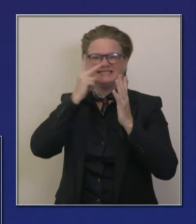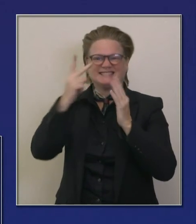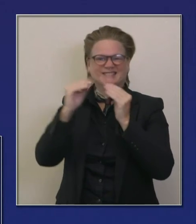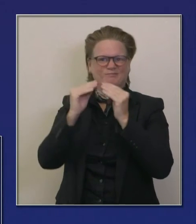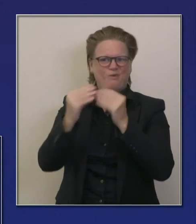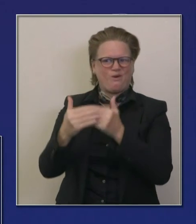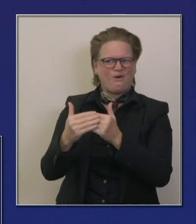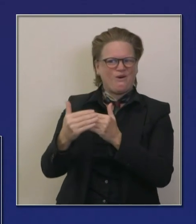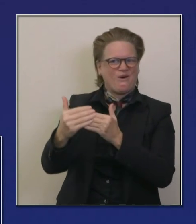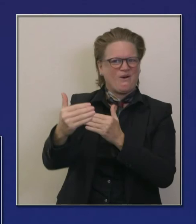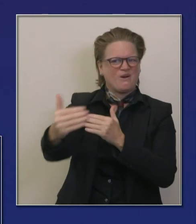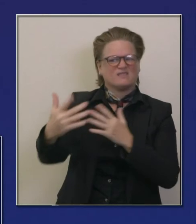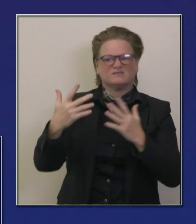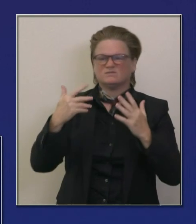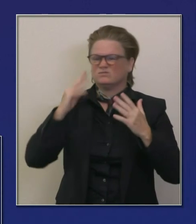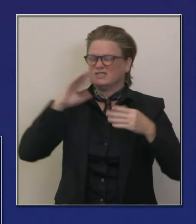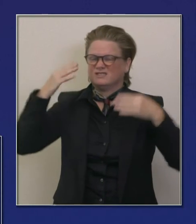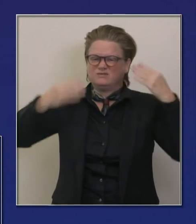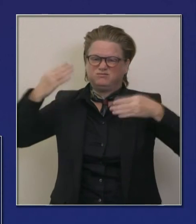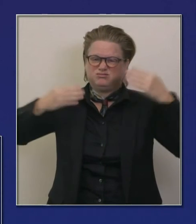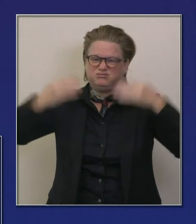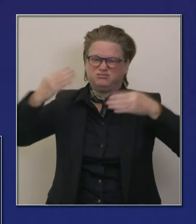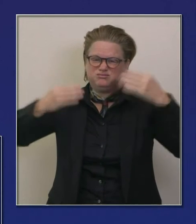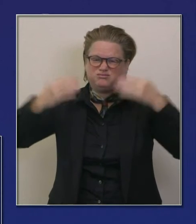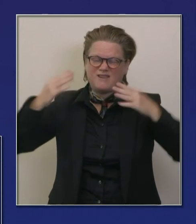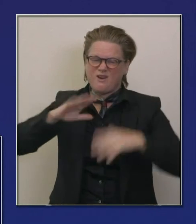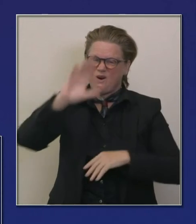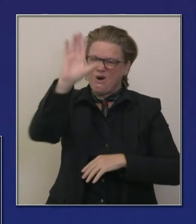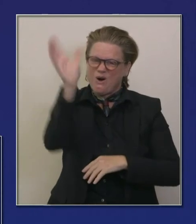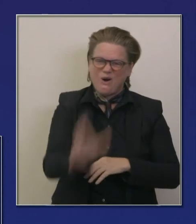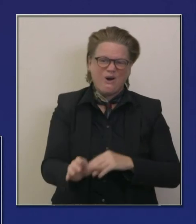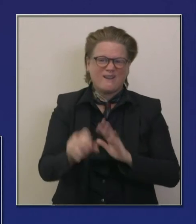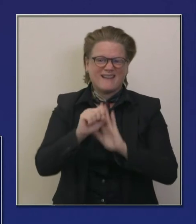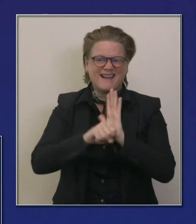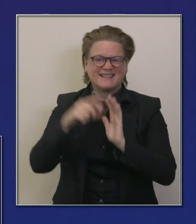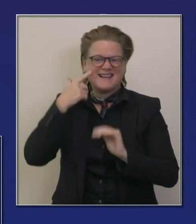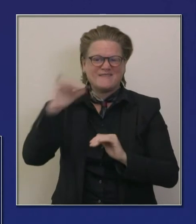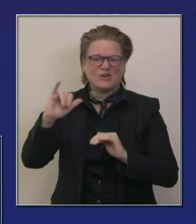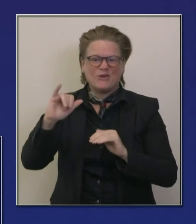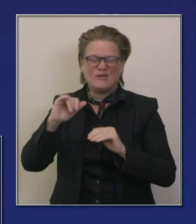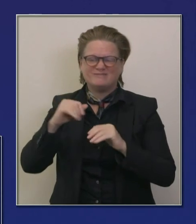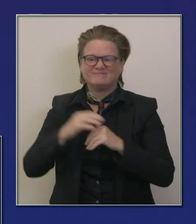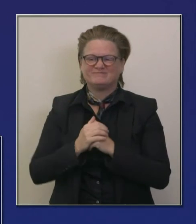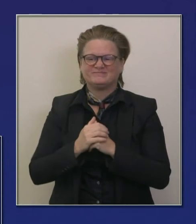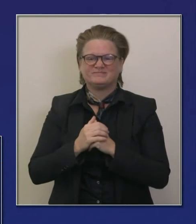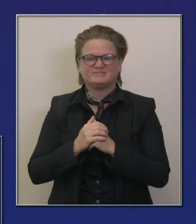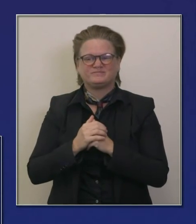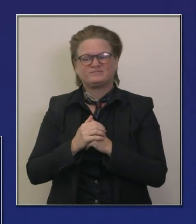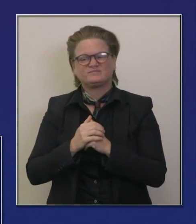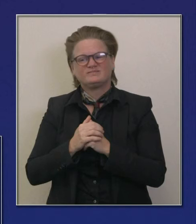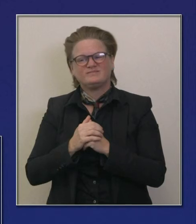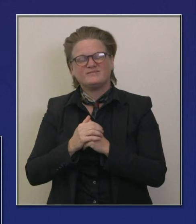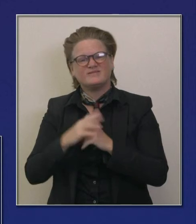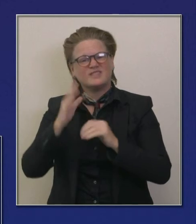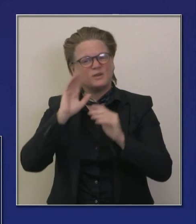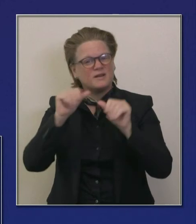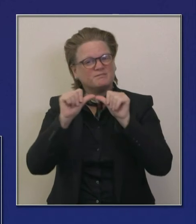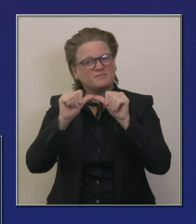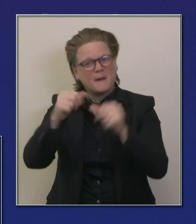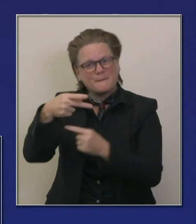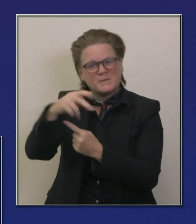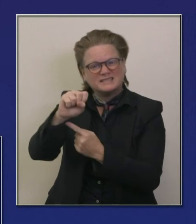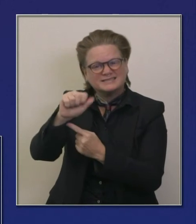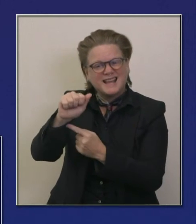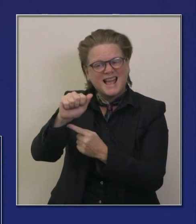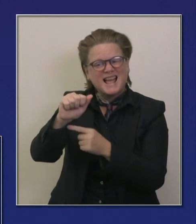those billboards, and also a lot of creative done in Hmong and Russian, any other languages, not least of which,